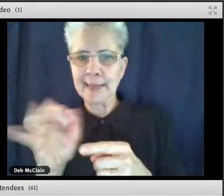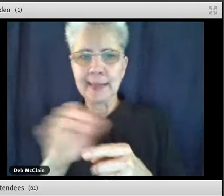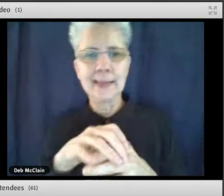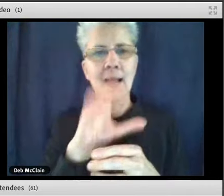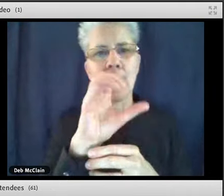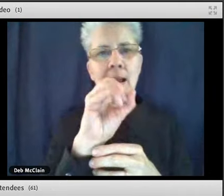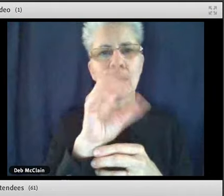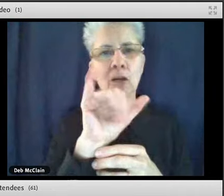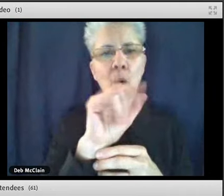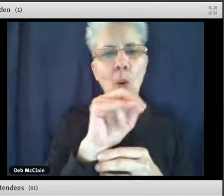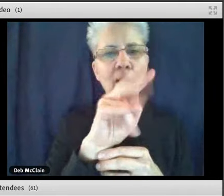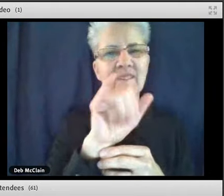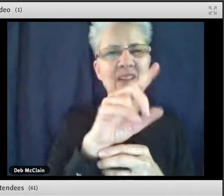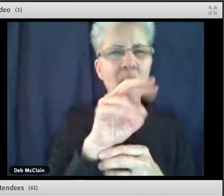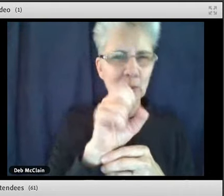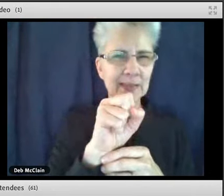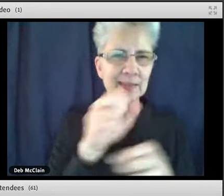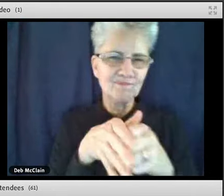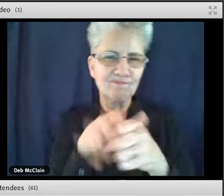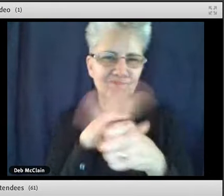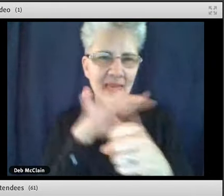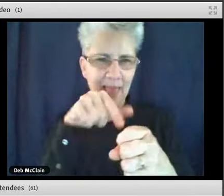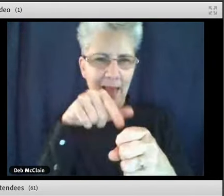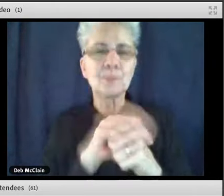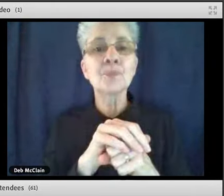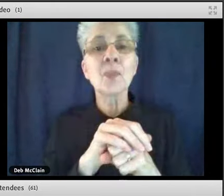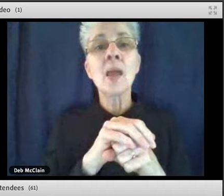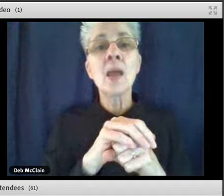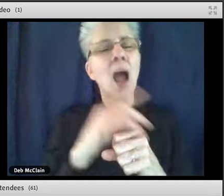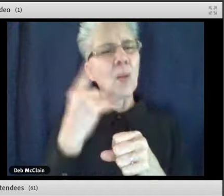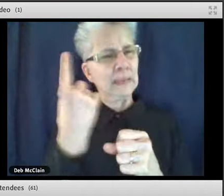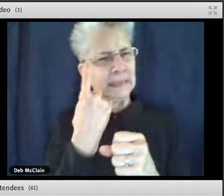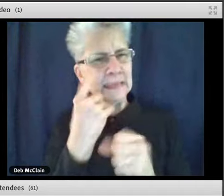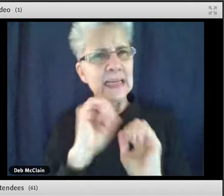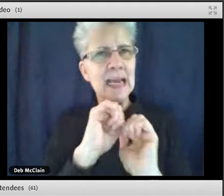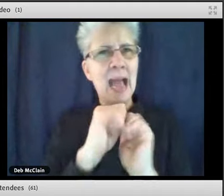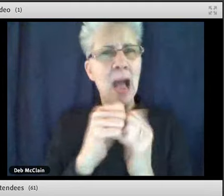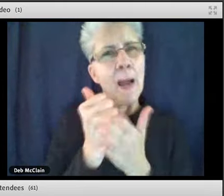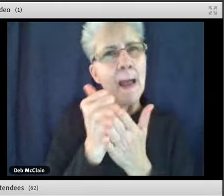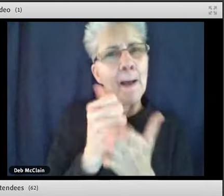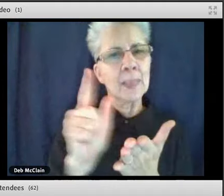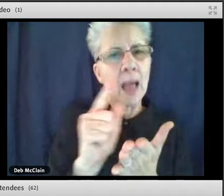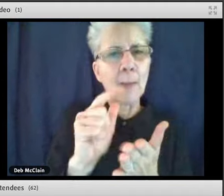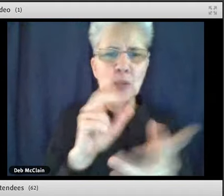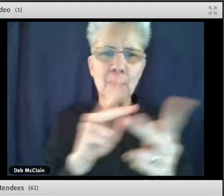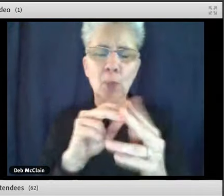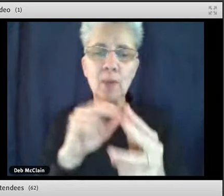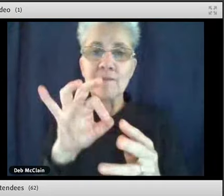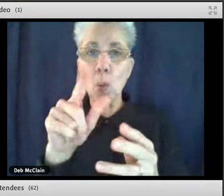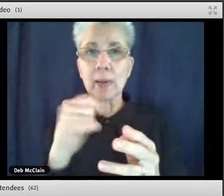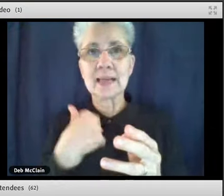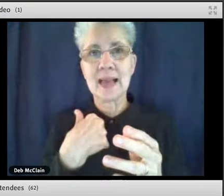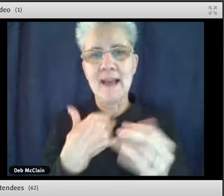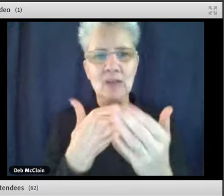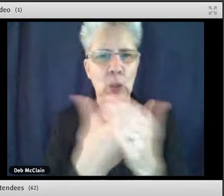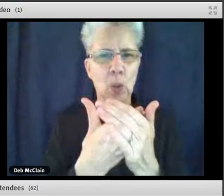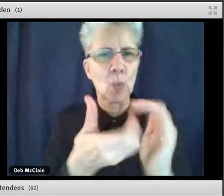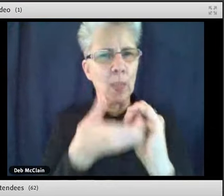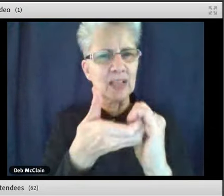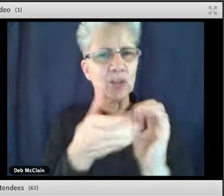could think about that would help libraries, that would help people in Florida, because I had the closest relationship with you guys with teaching and